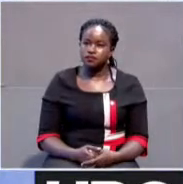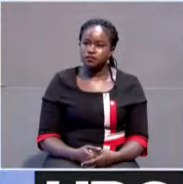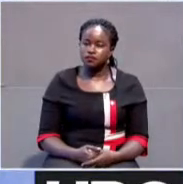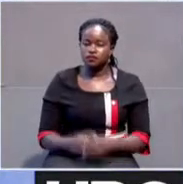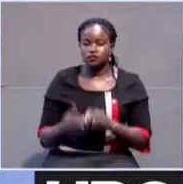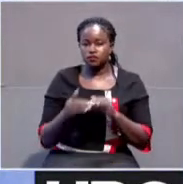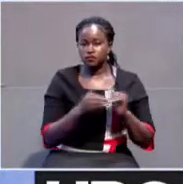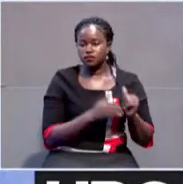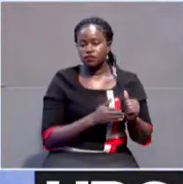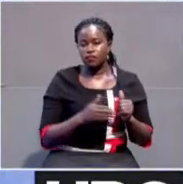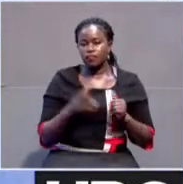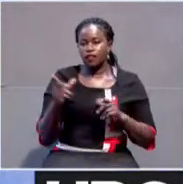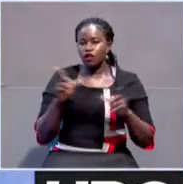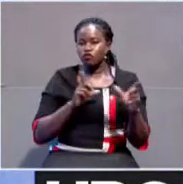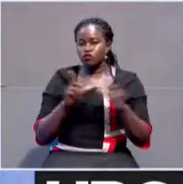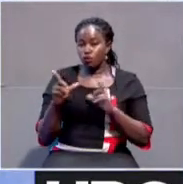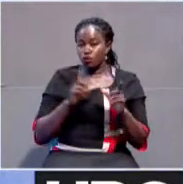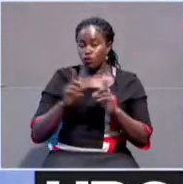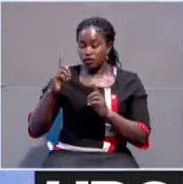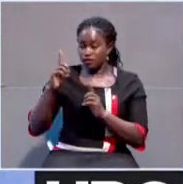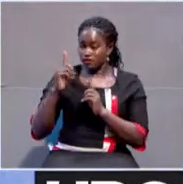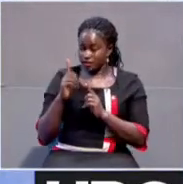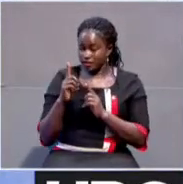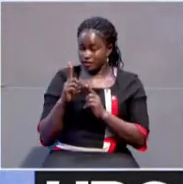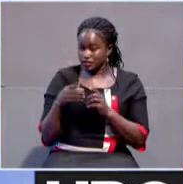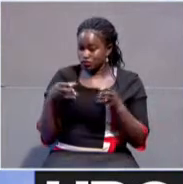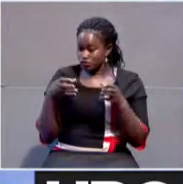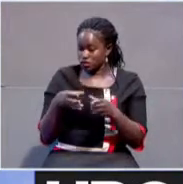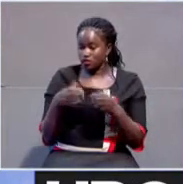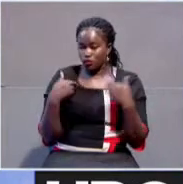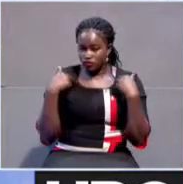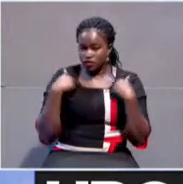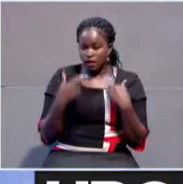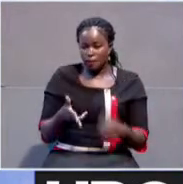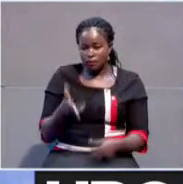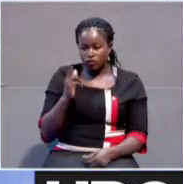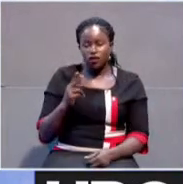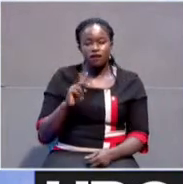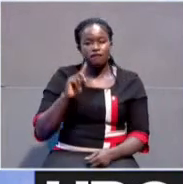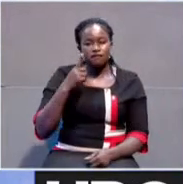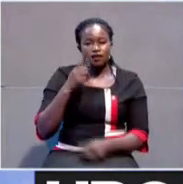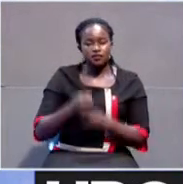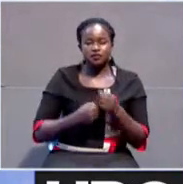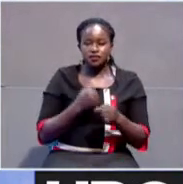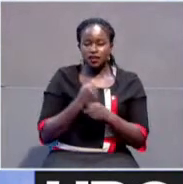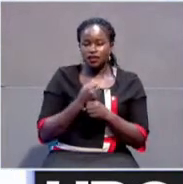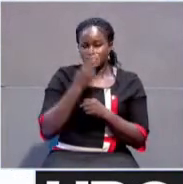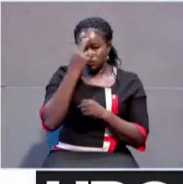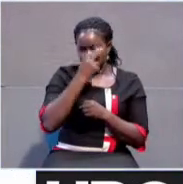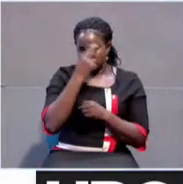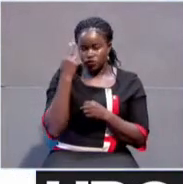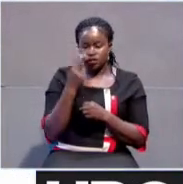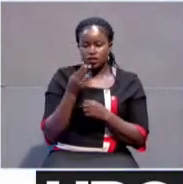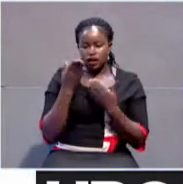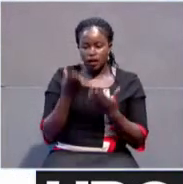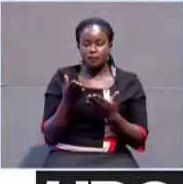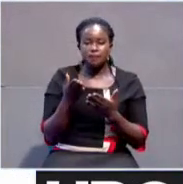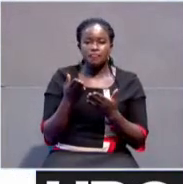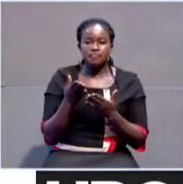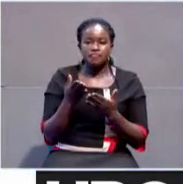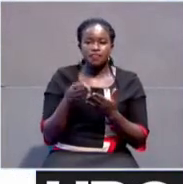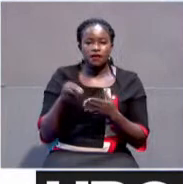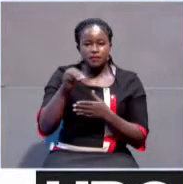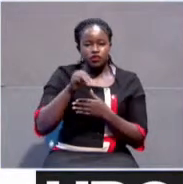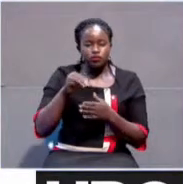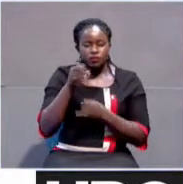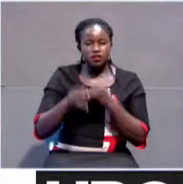A local defense unit officer has shot dead a first-year student at Metropolitan International University